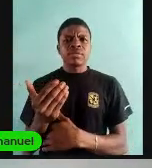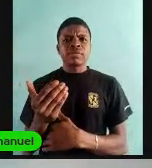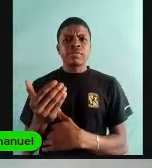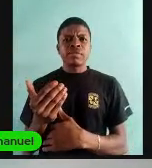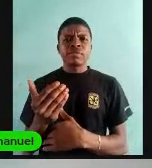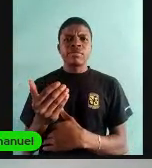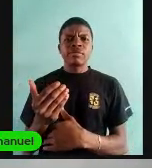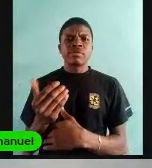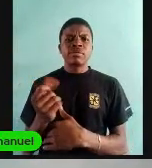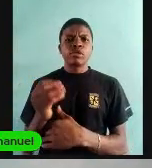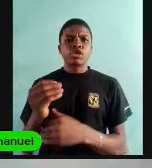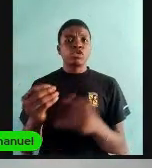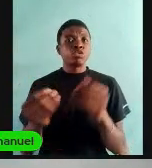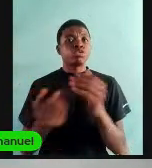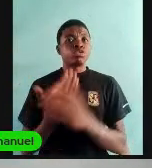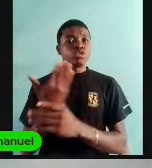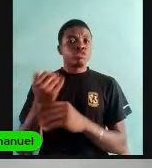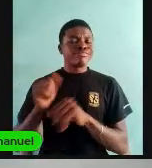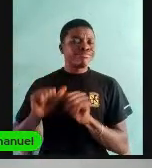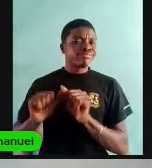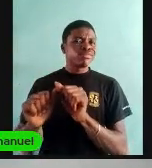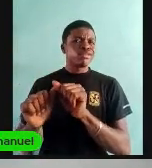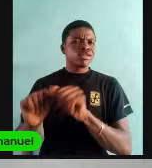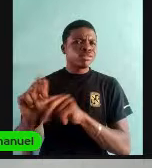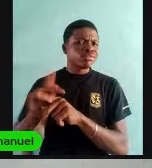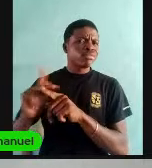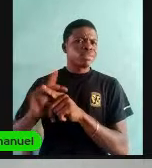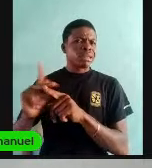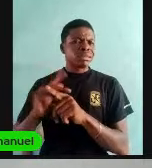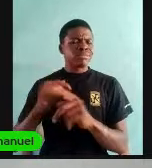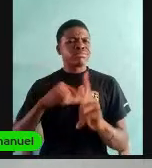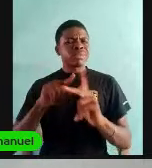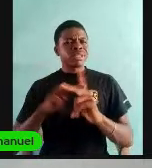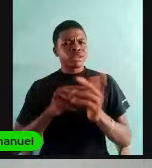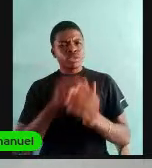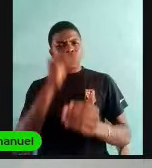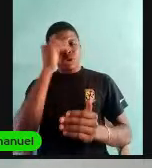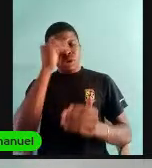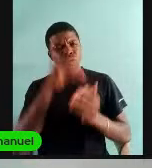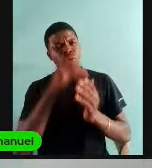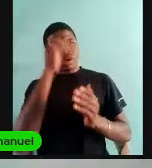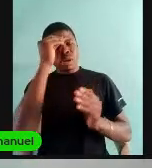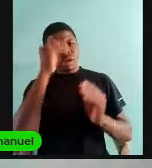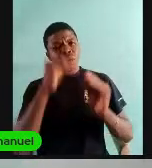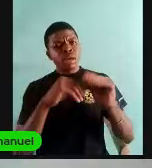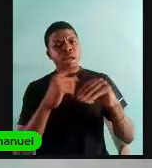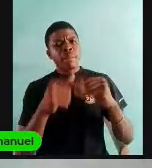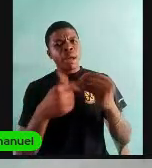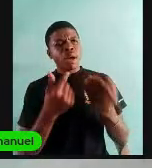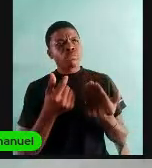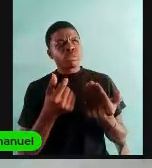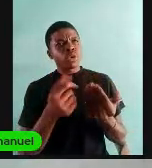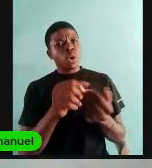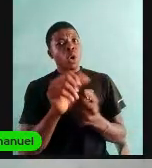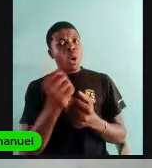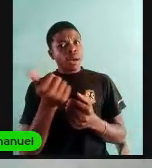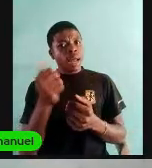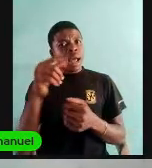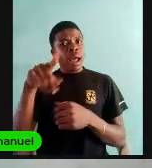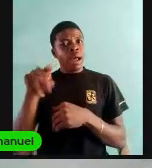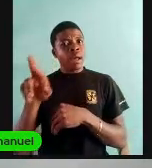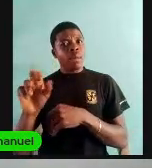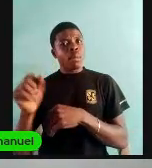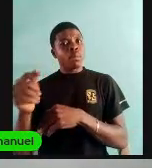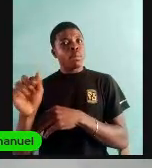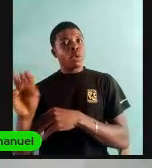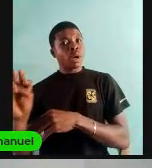through constant practice, I started getting familiar with the syntaxes on how these stuffs, how they operate. So now choosing